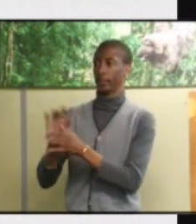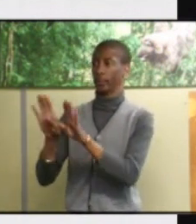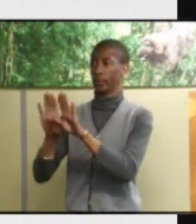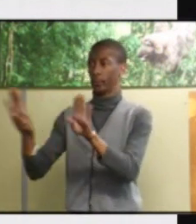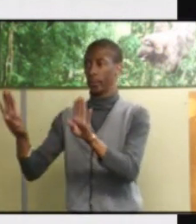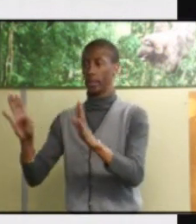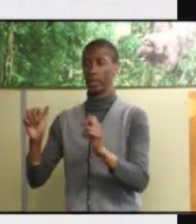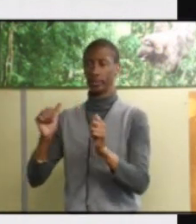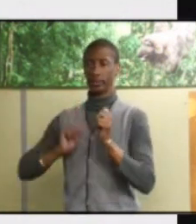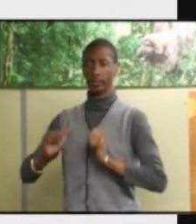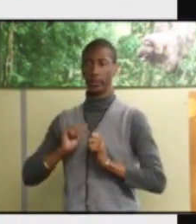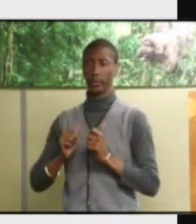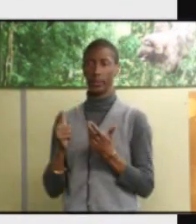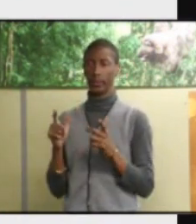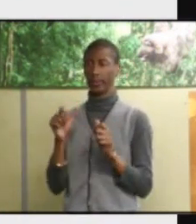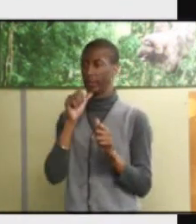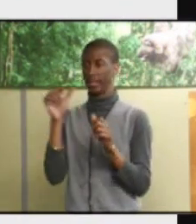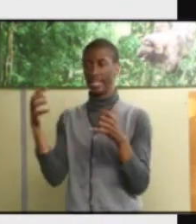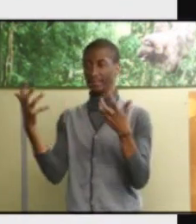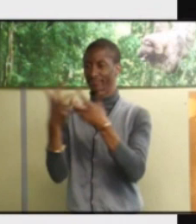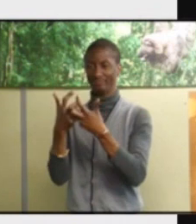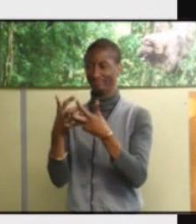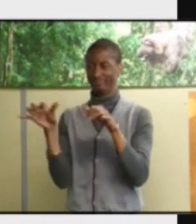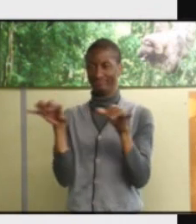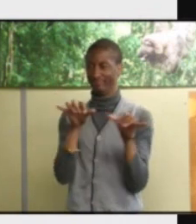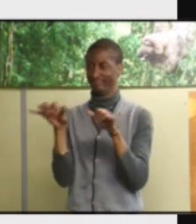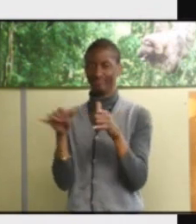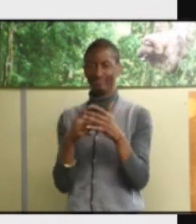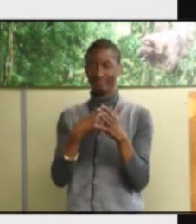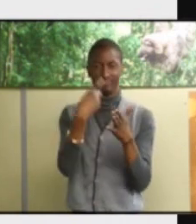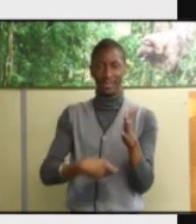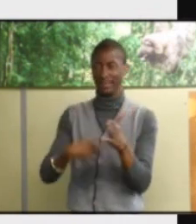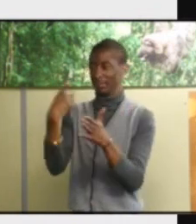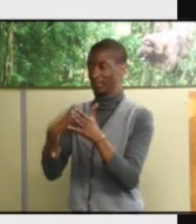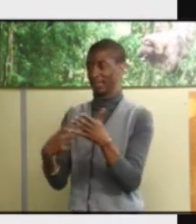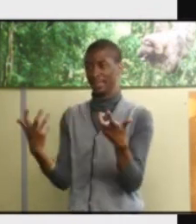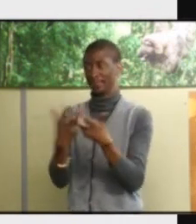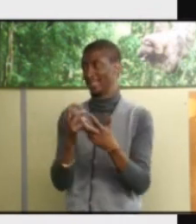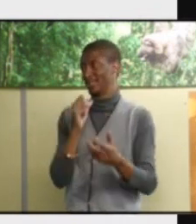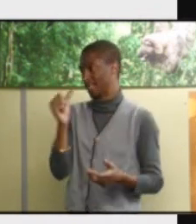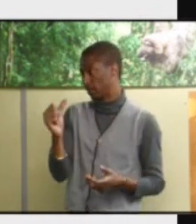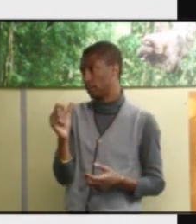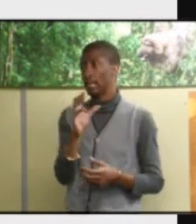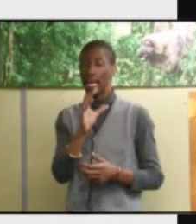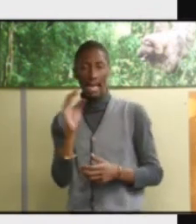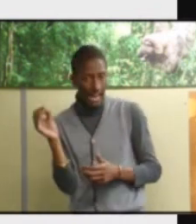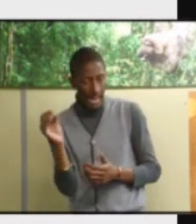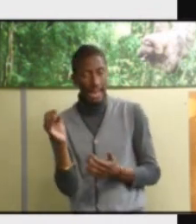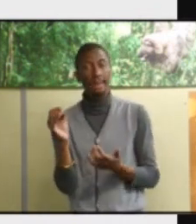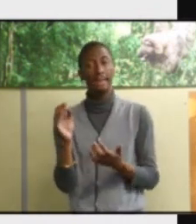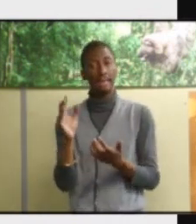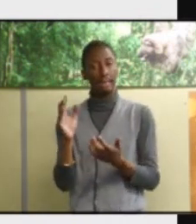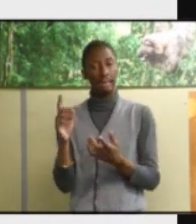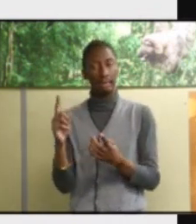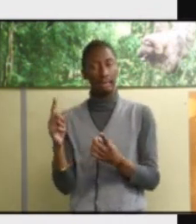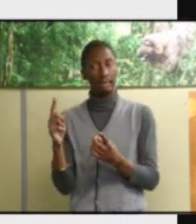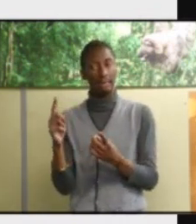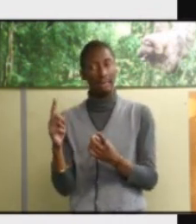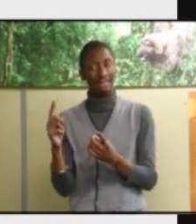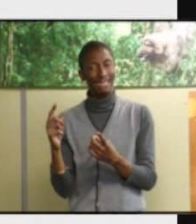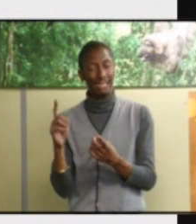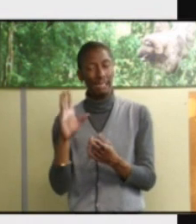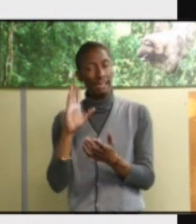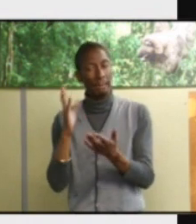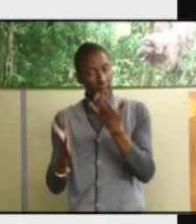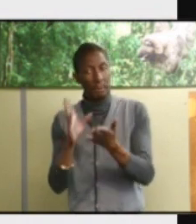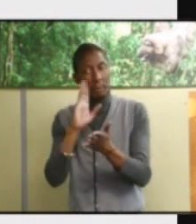be analogous. They're not going to match up price point for price point. And it probably will have increased a little bit since the last time that